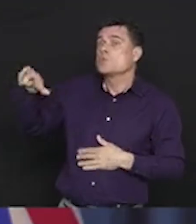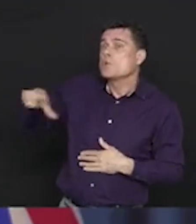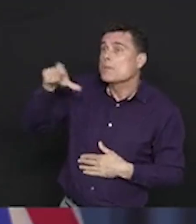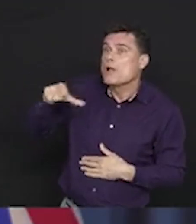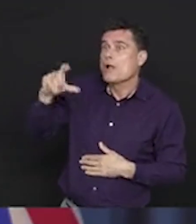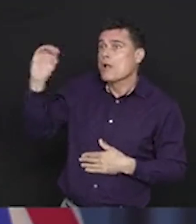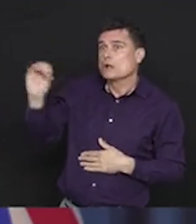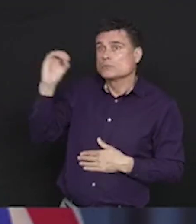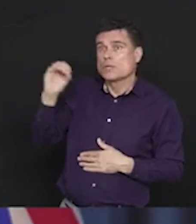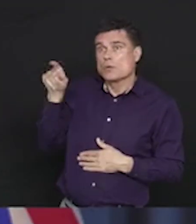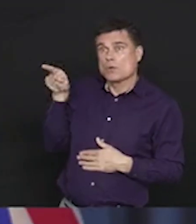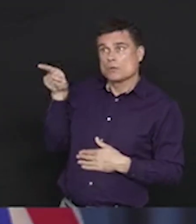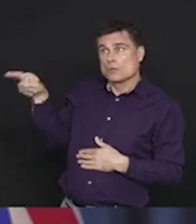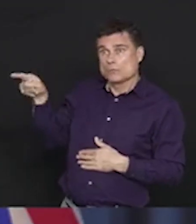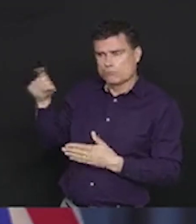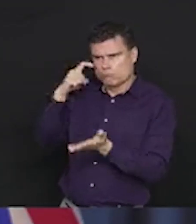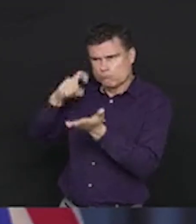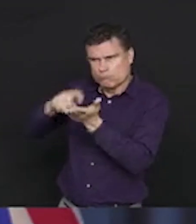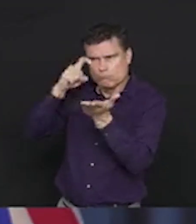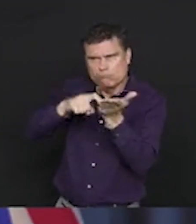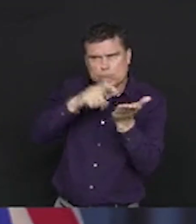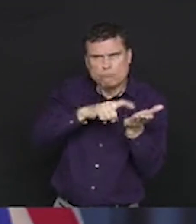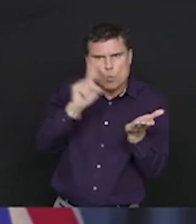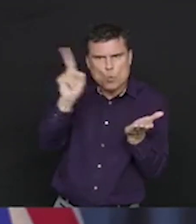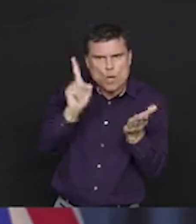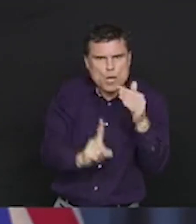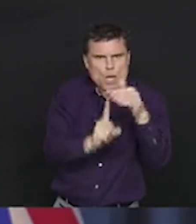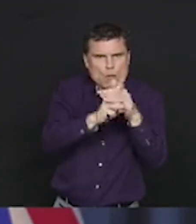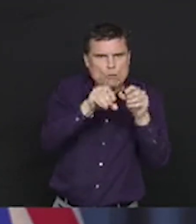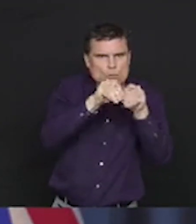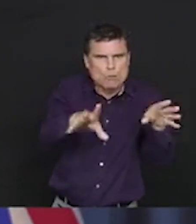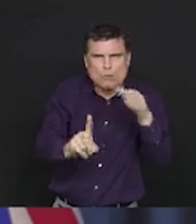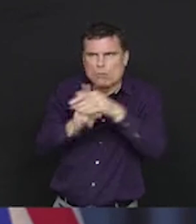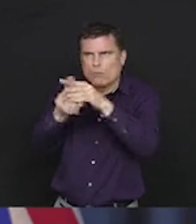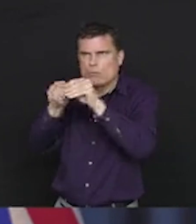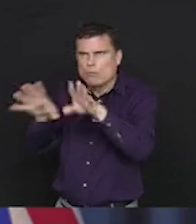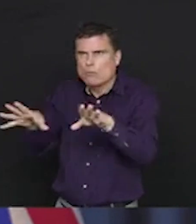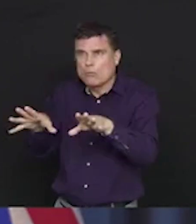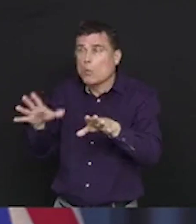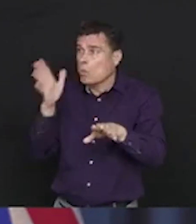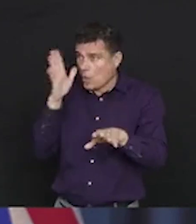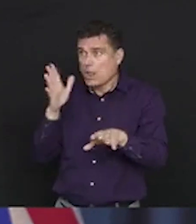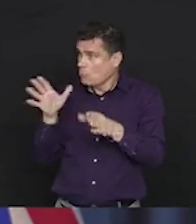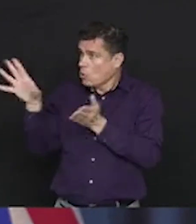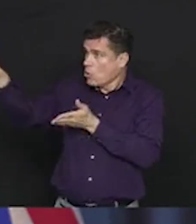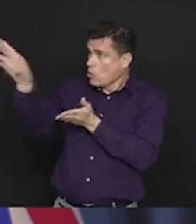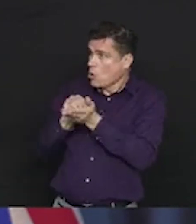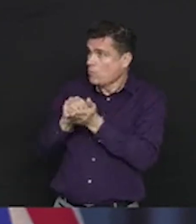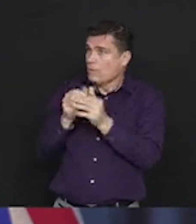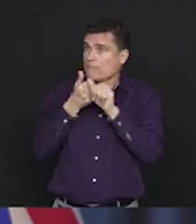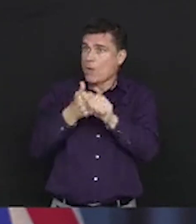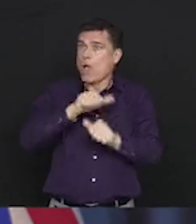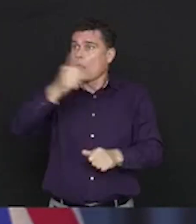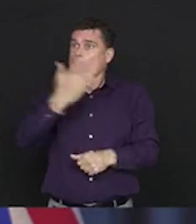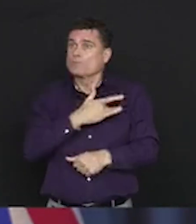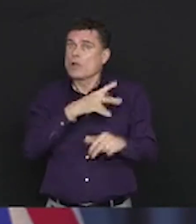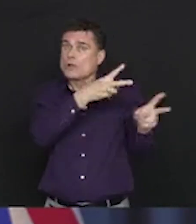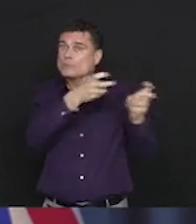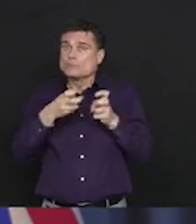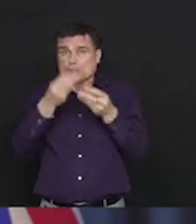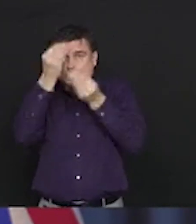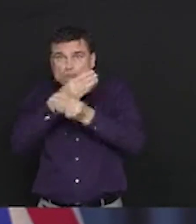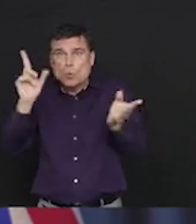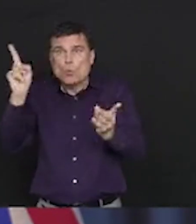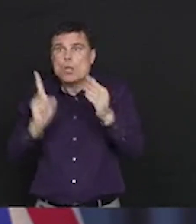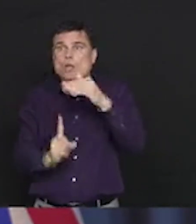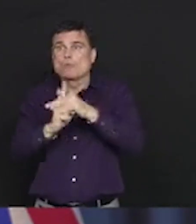So this is not a non-disclosure policy. This is how we do business in terms of public health. When there is a risk to the public